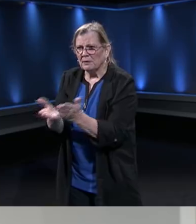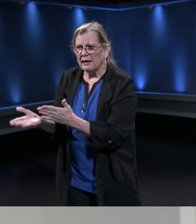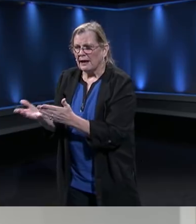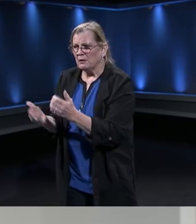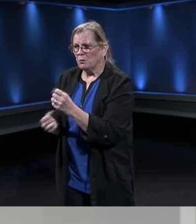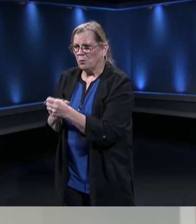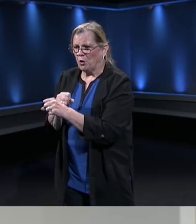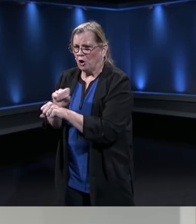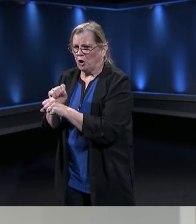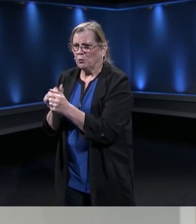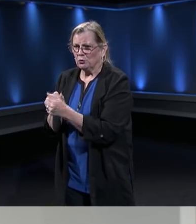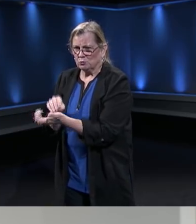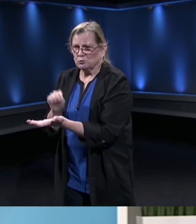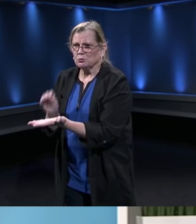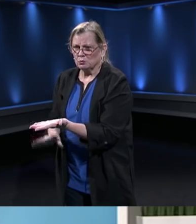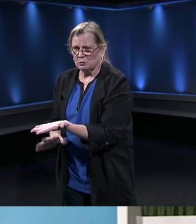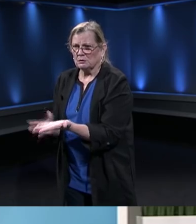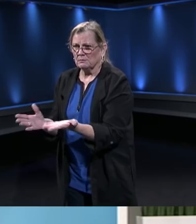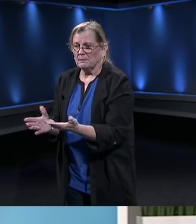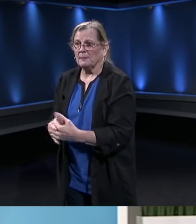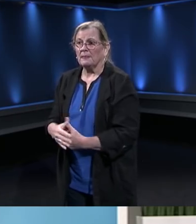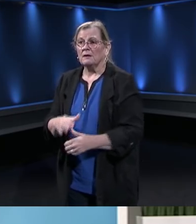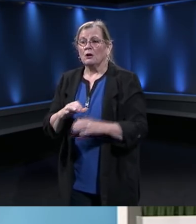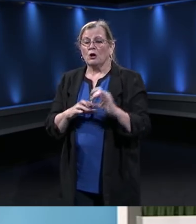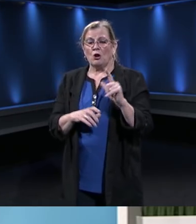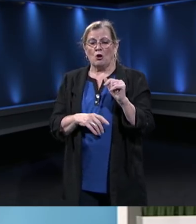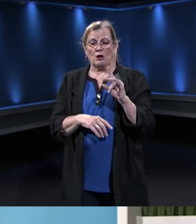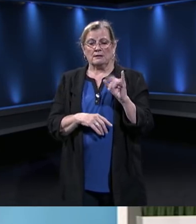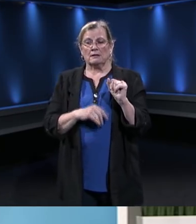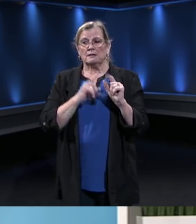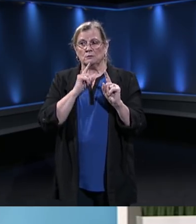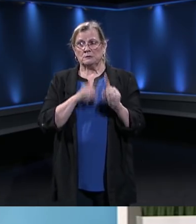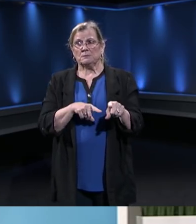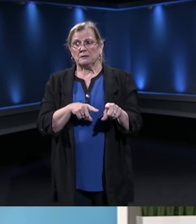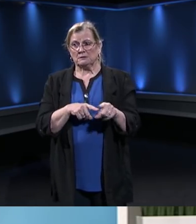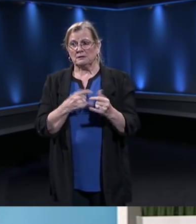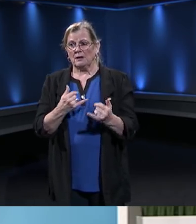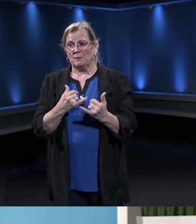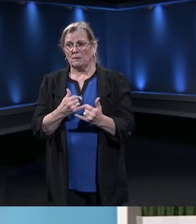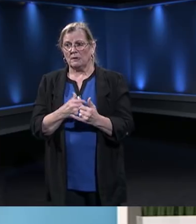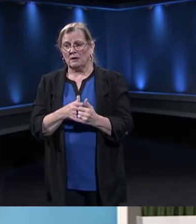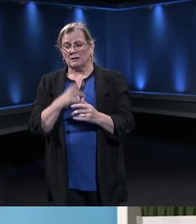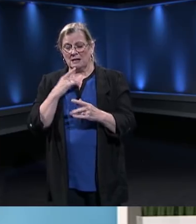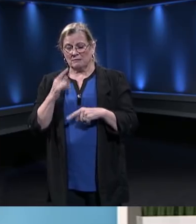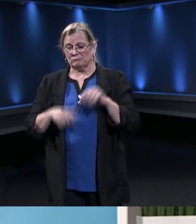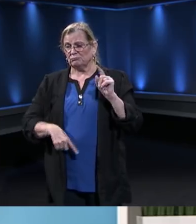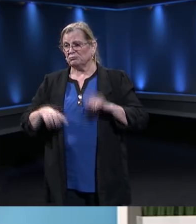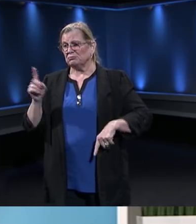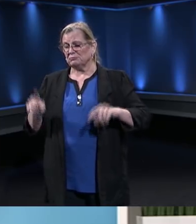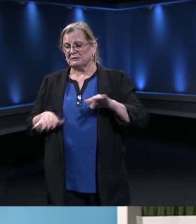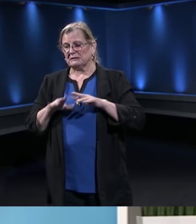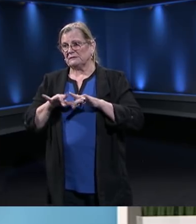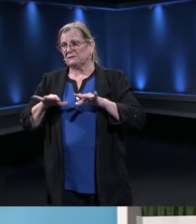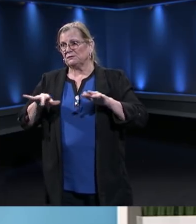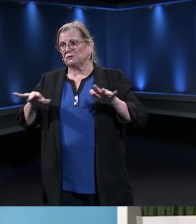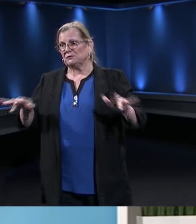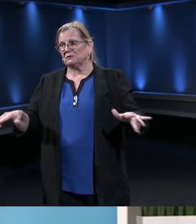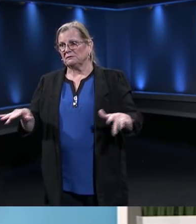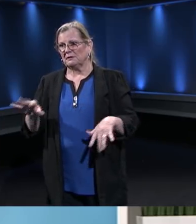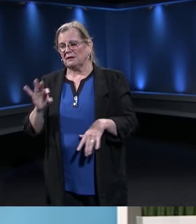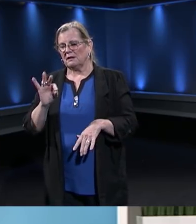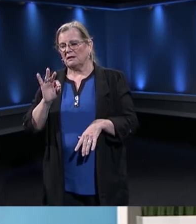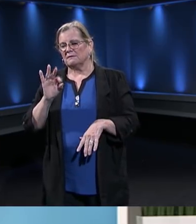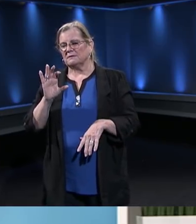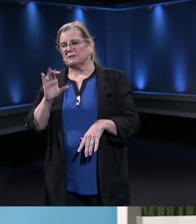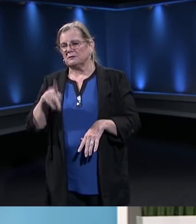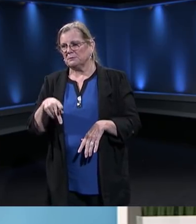children? Well, we have a very culturally and linguistically diverse community. That's one of the things that I love about the school that I work in. I